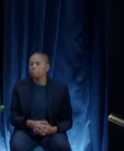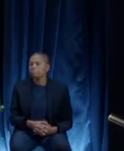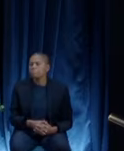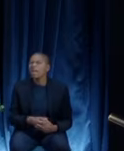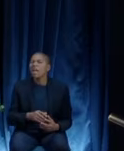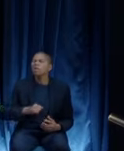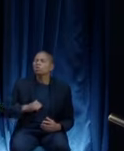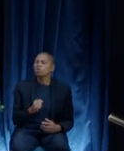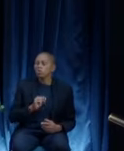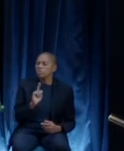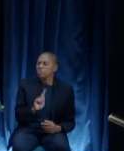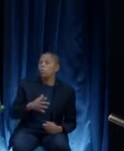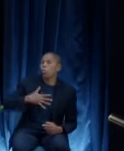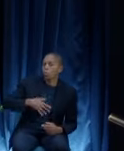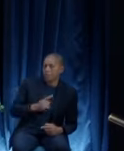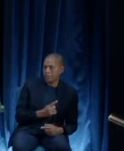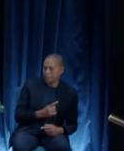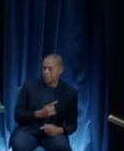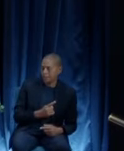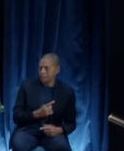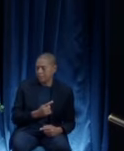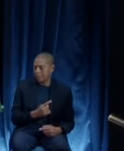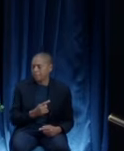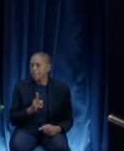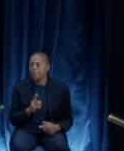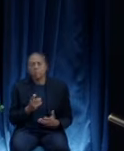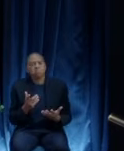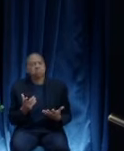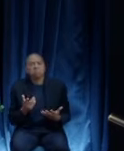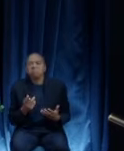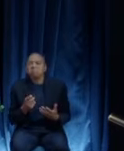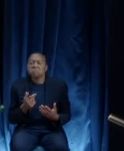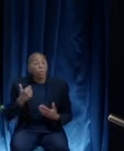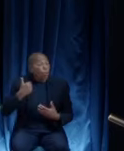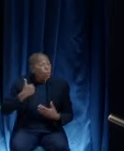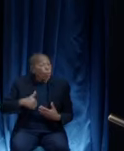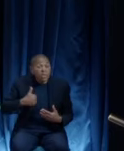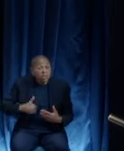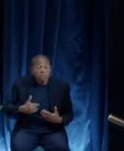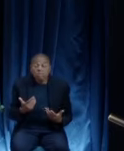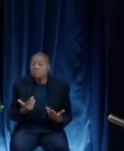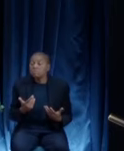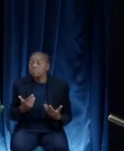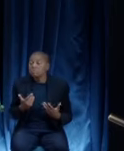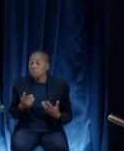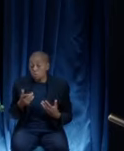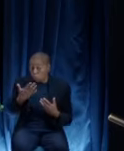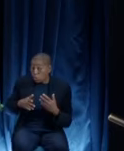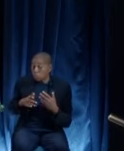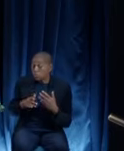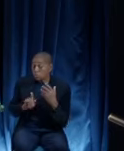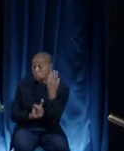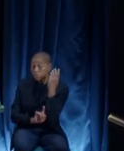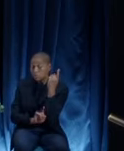not exactly an ordinary woman, but if you are if you're seeking promotion at James's court,